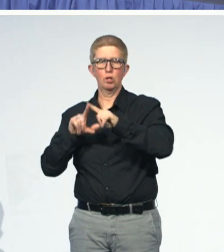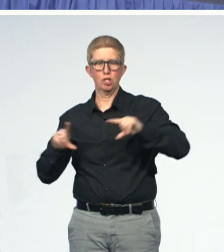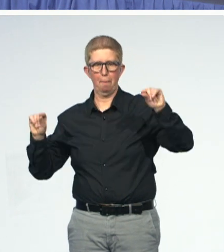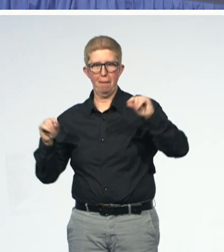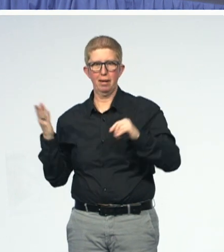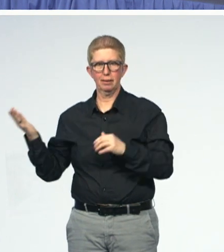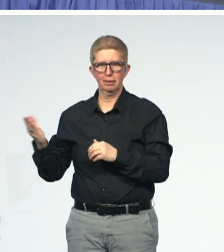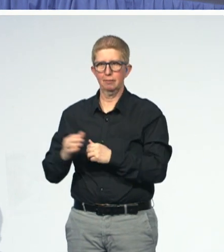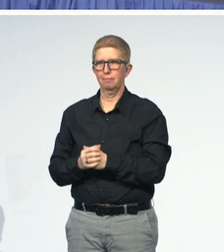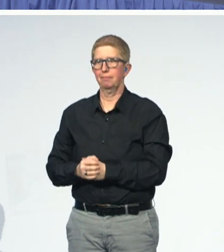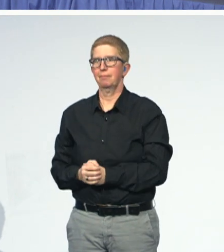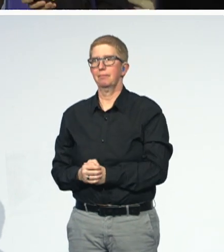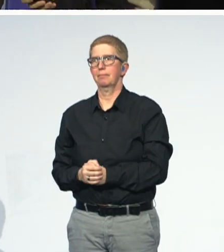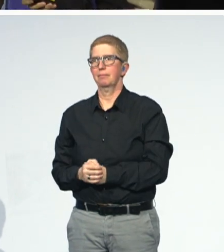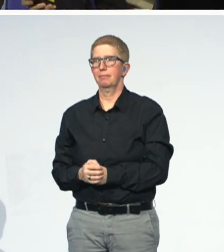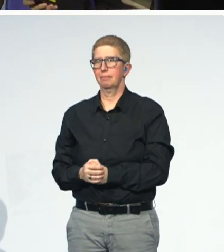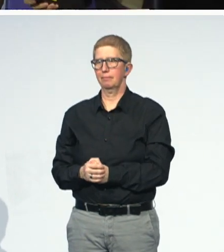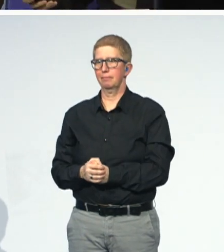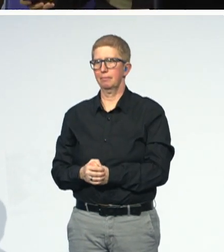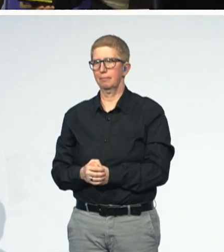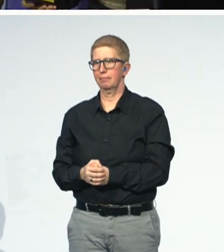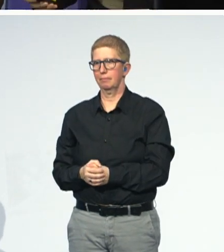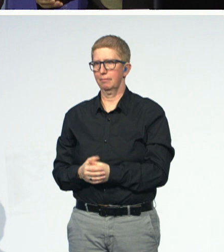The stage is yours, Ikumi.